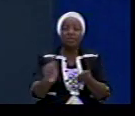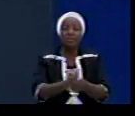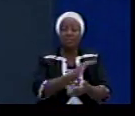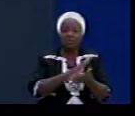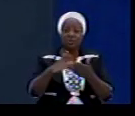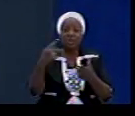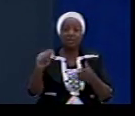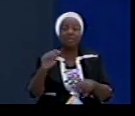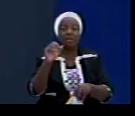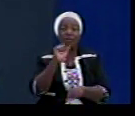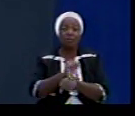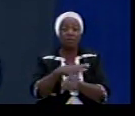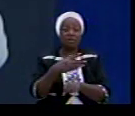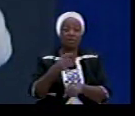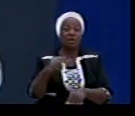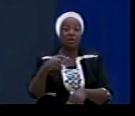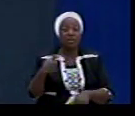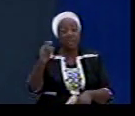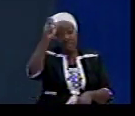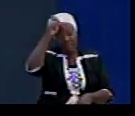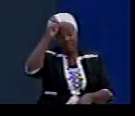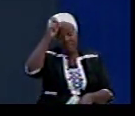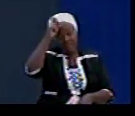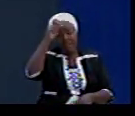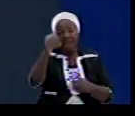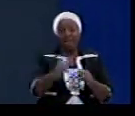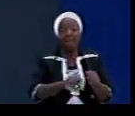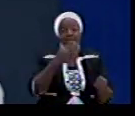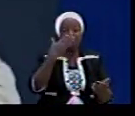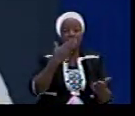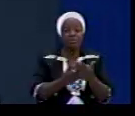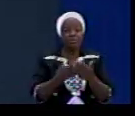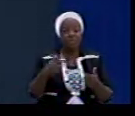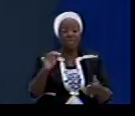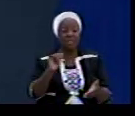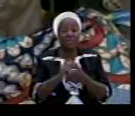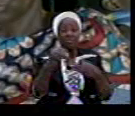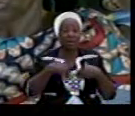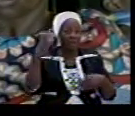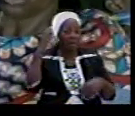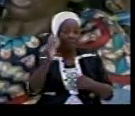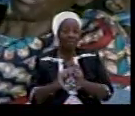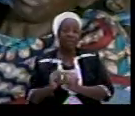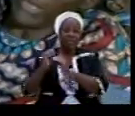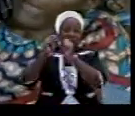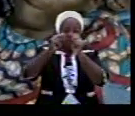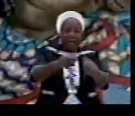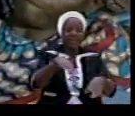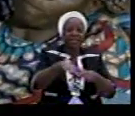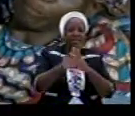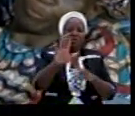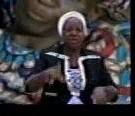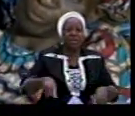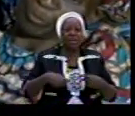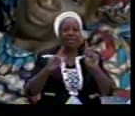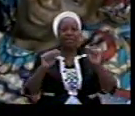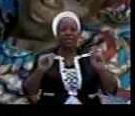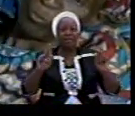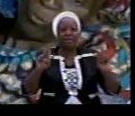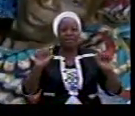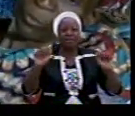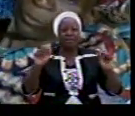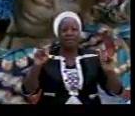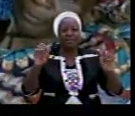of the devil, every good thing you have heard will be transferred into your life. I hear,